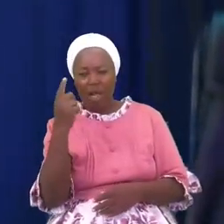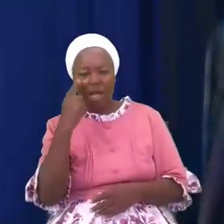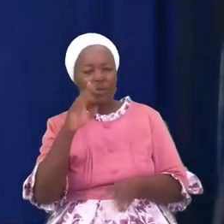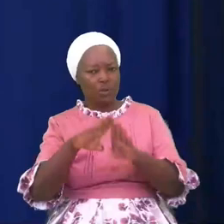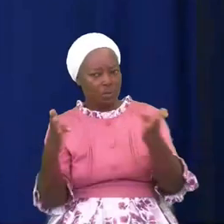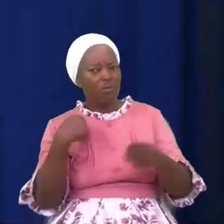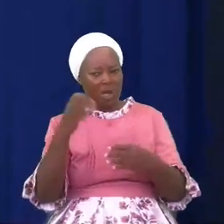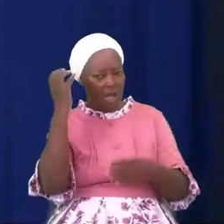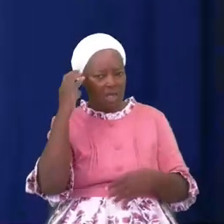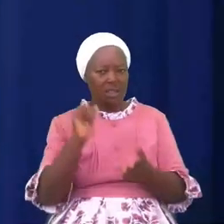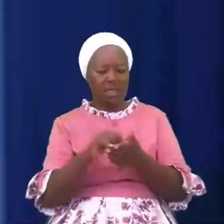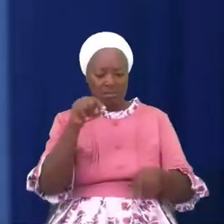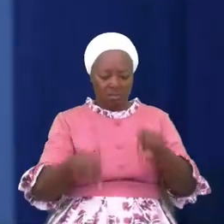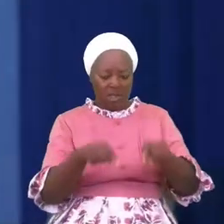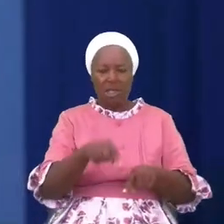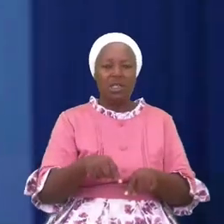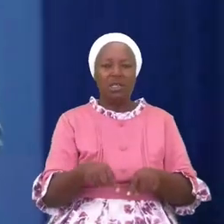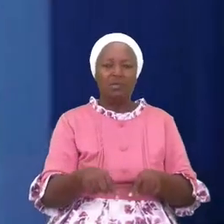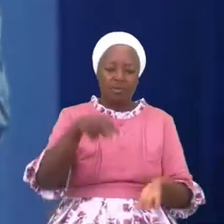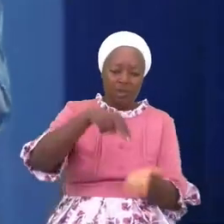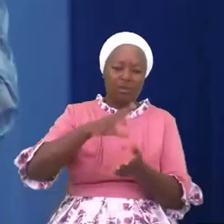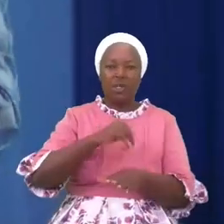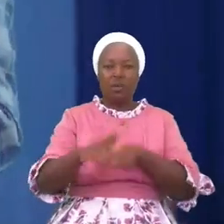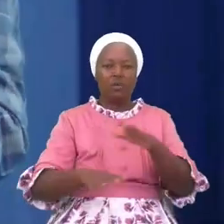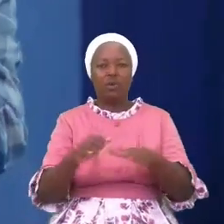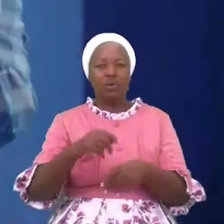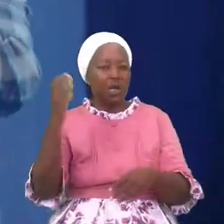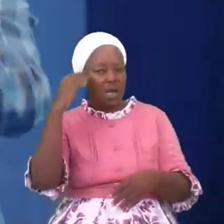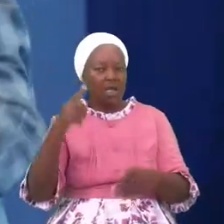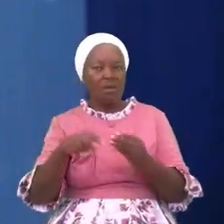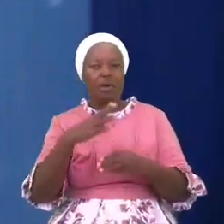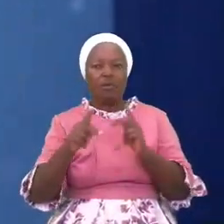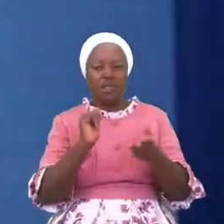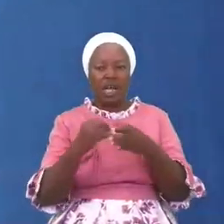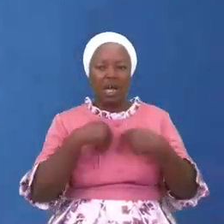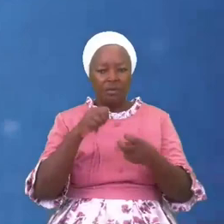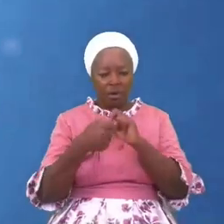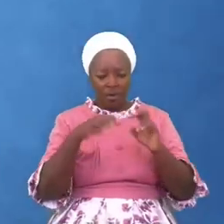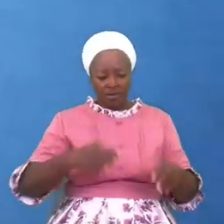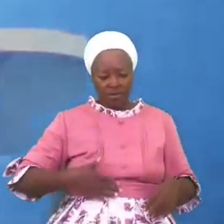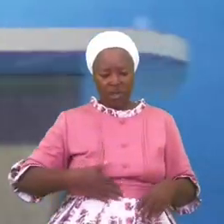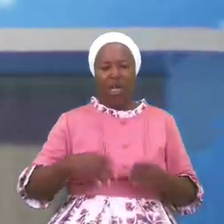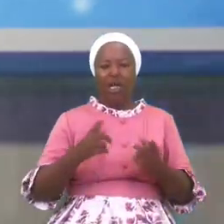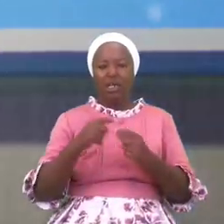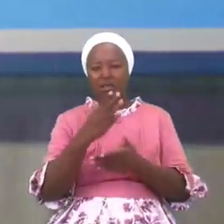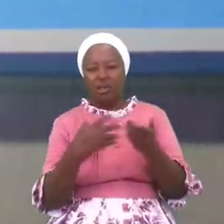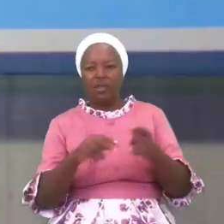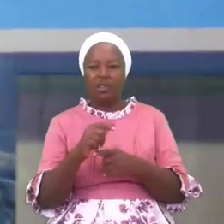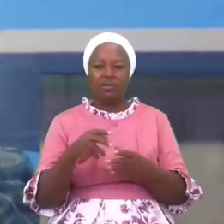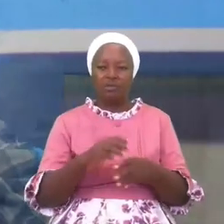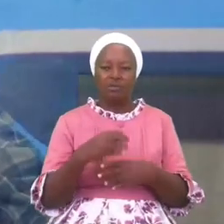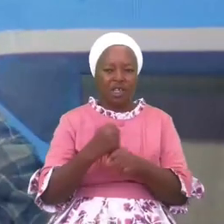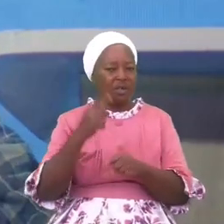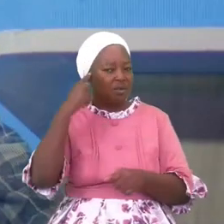we've heard of the people that have problem in their tummy, and something is doing pro pro pro there, and then the power of the